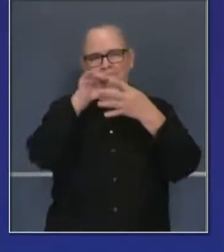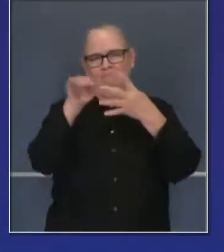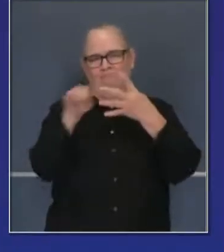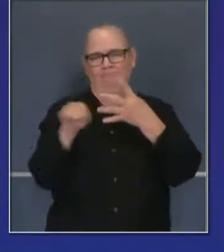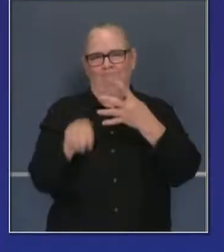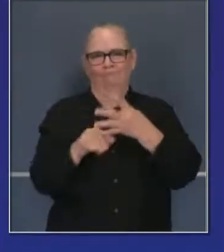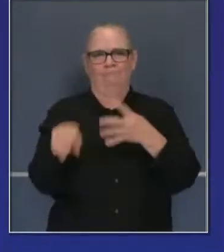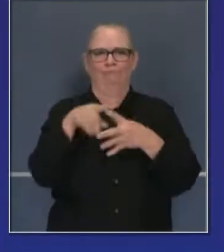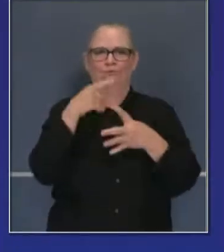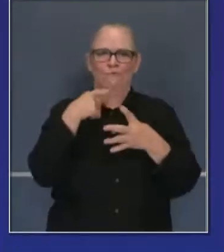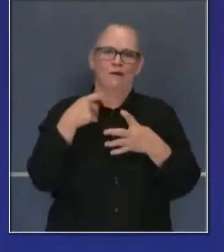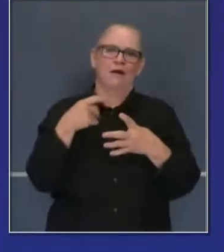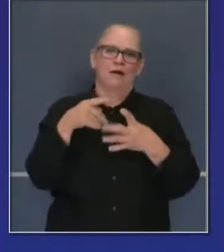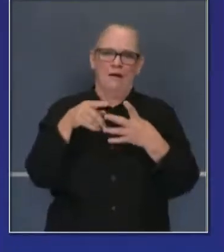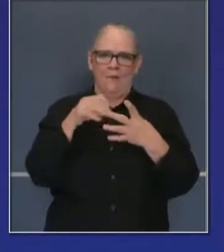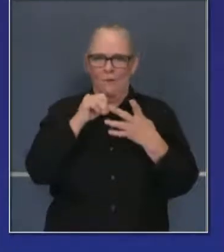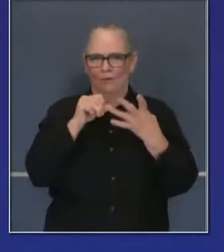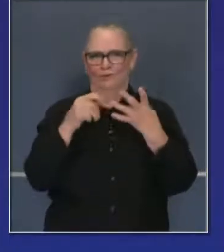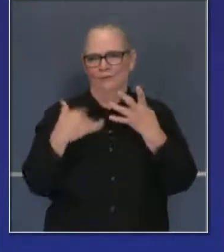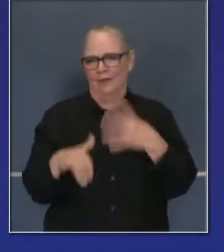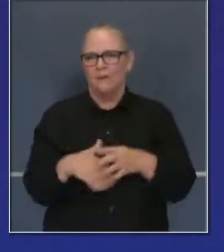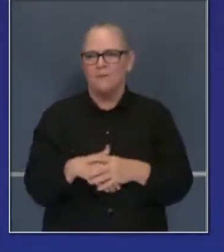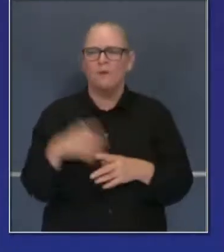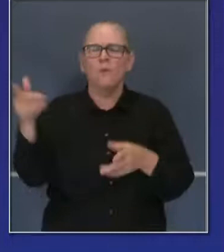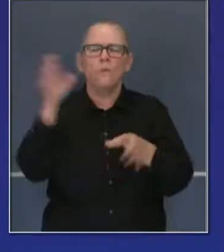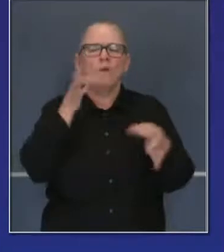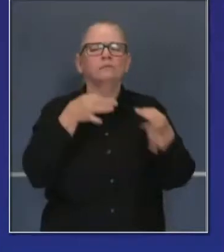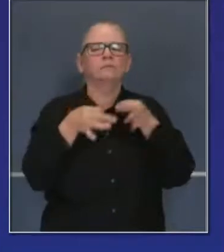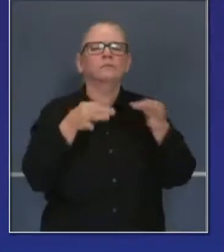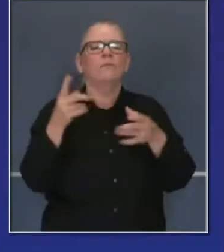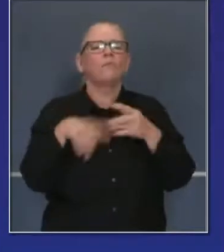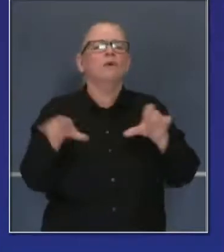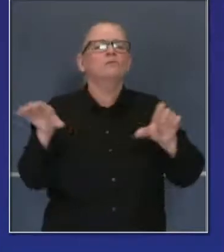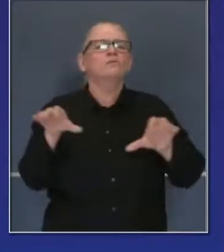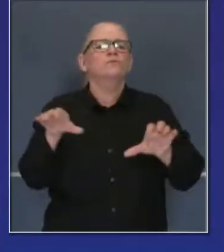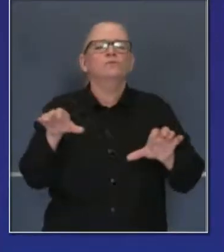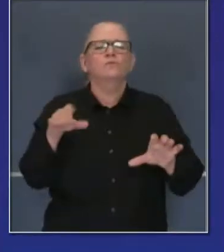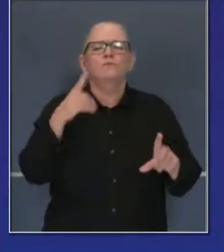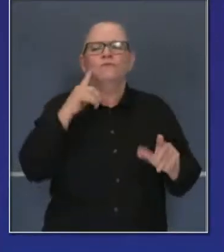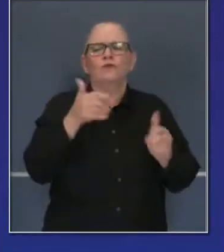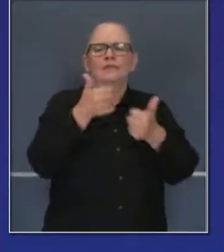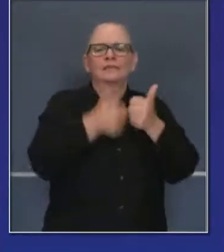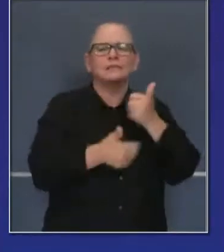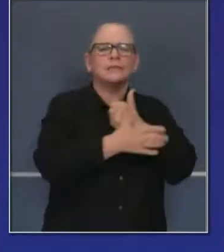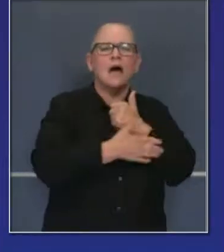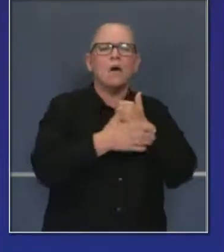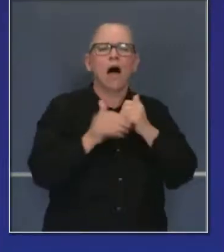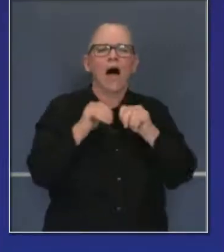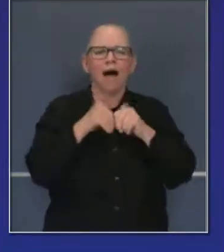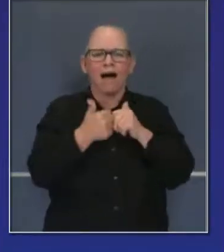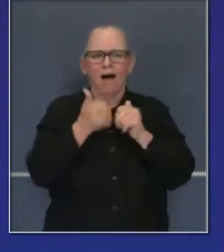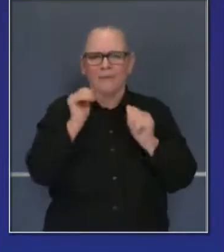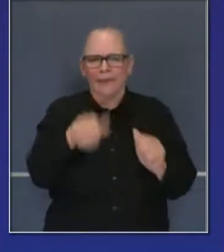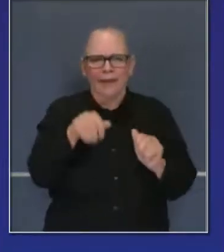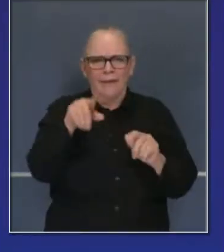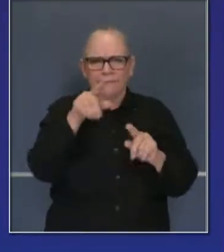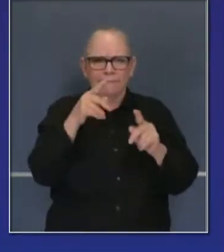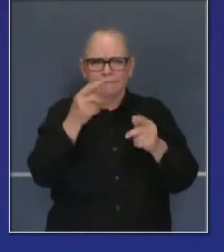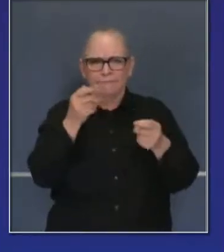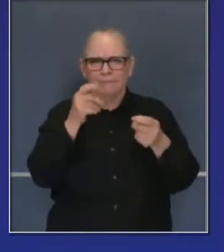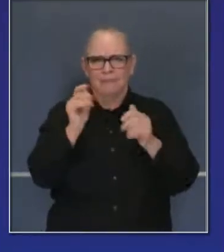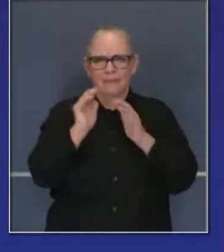work or discuss and update you on the work we're doing with counties to express the dynamic and